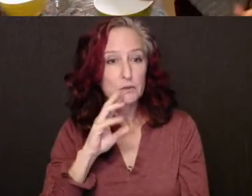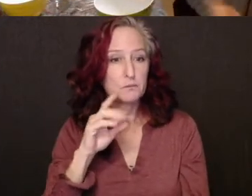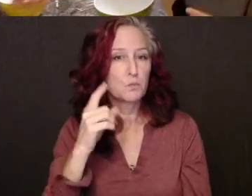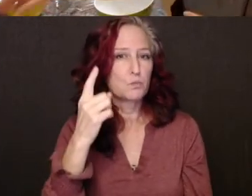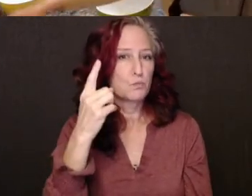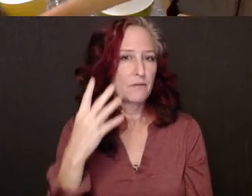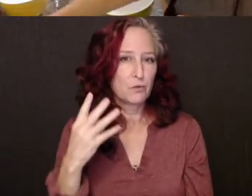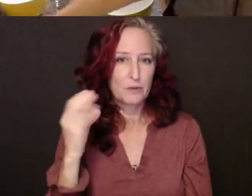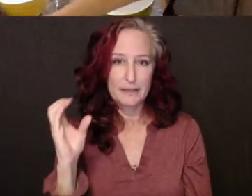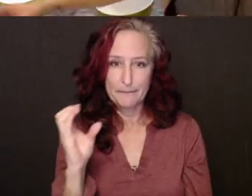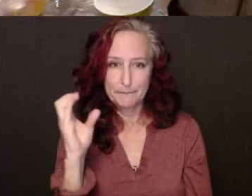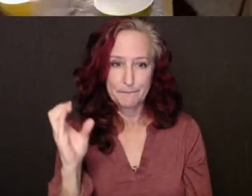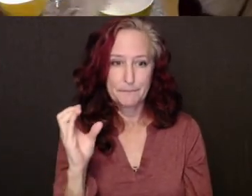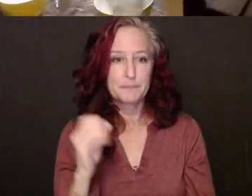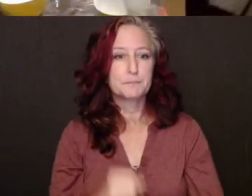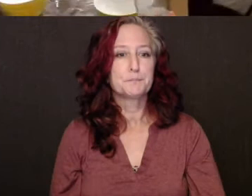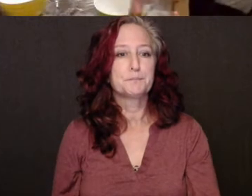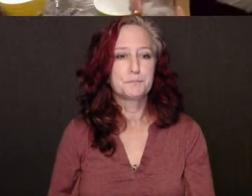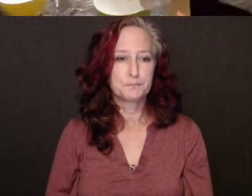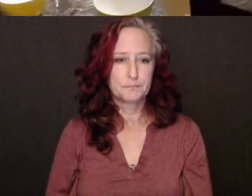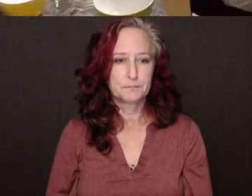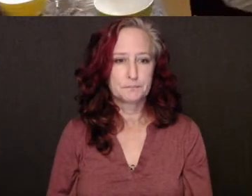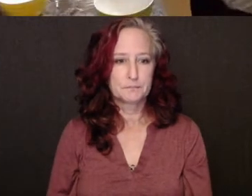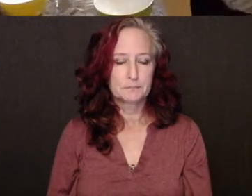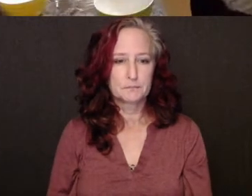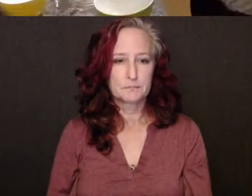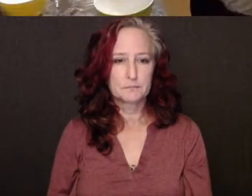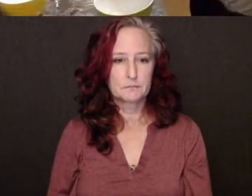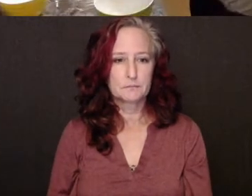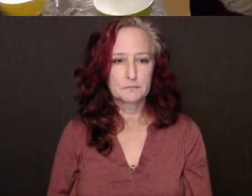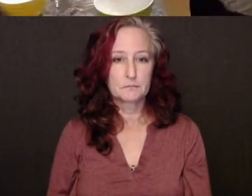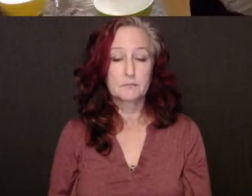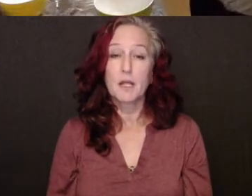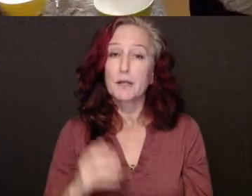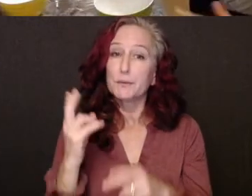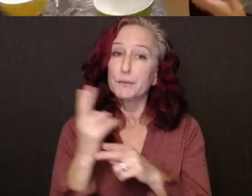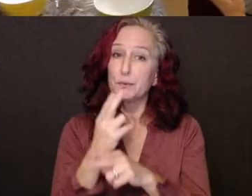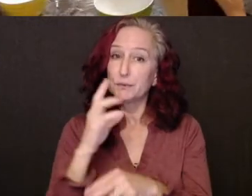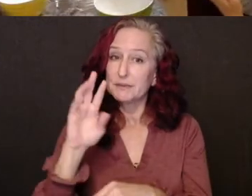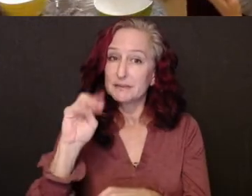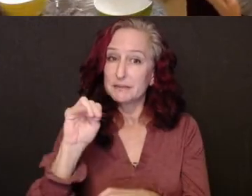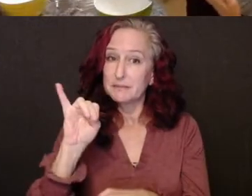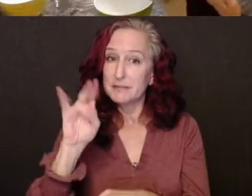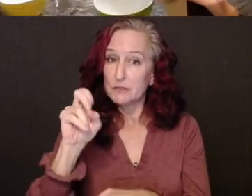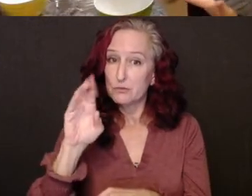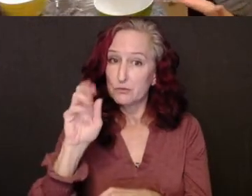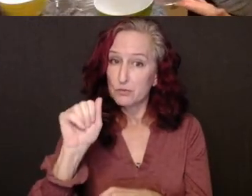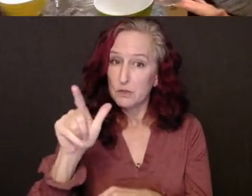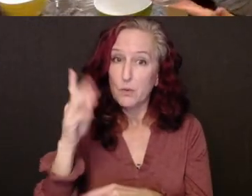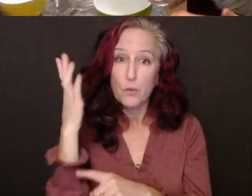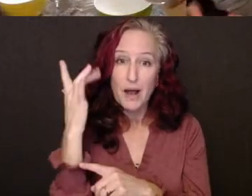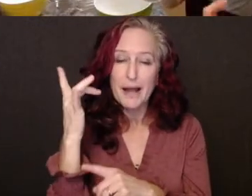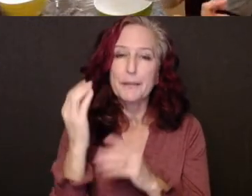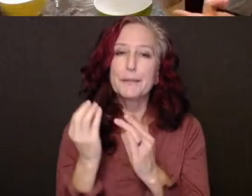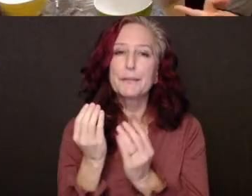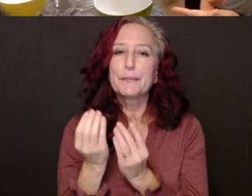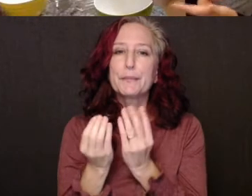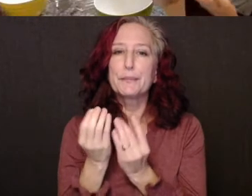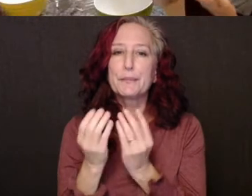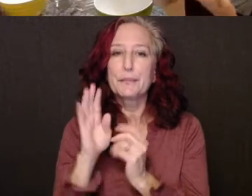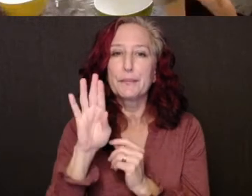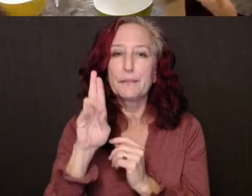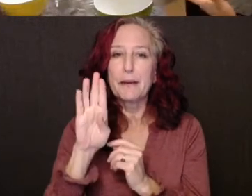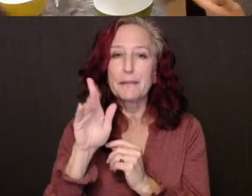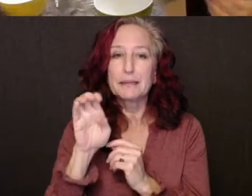soy allergies as well. And I also use, so here it's going to be kind of hard to see, but this is actually mineral water. You can also